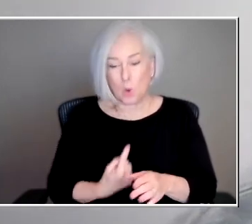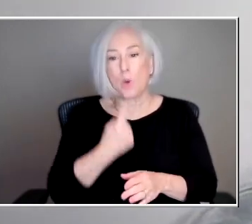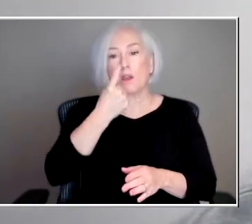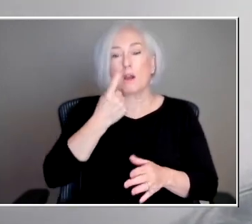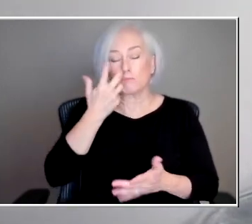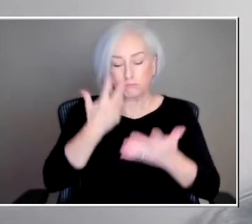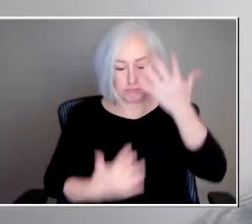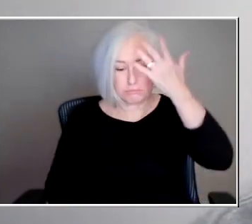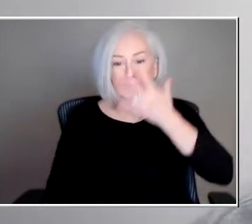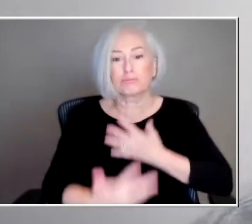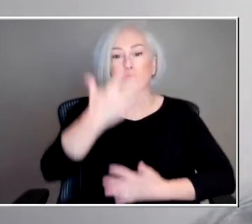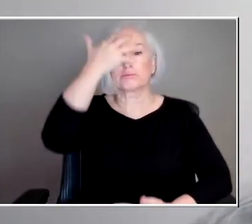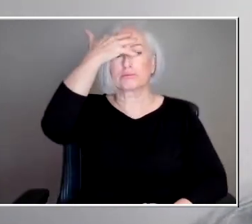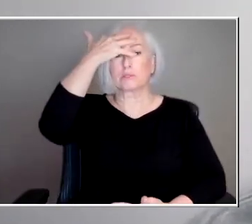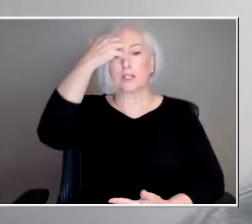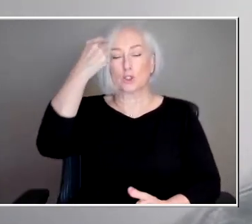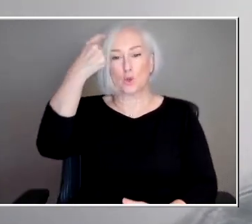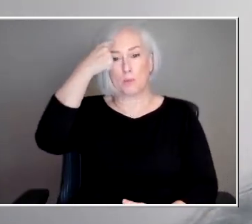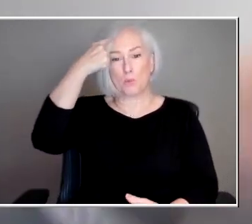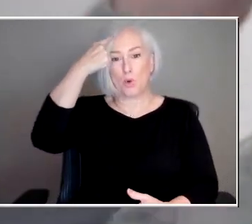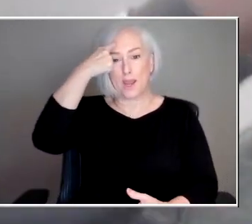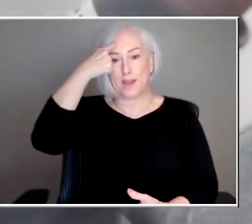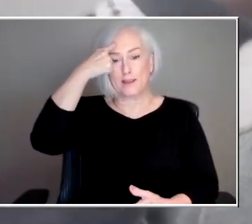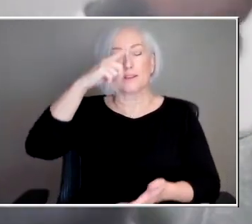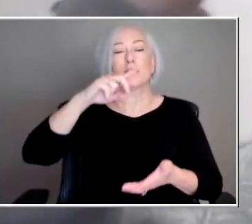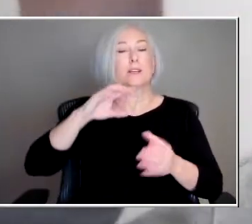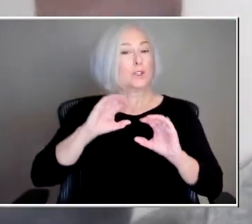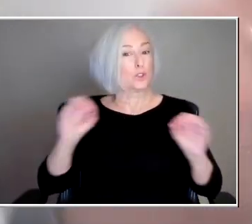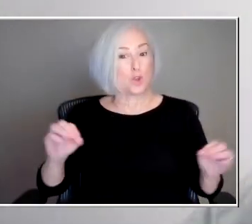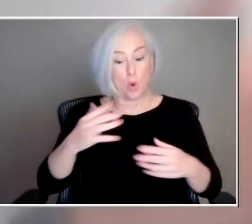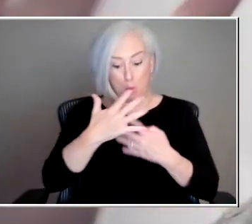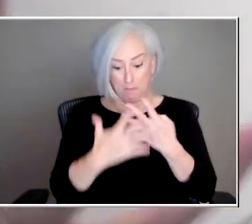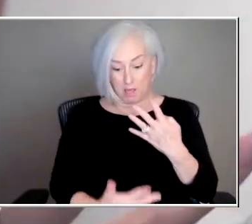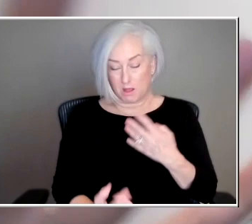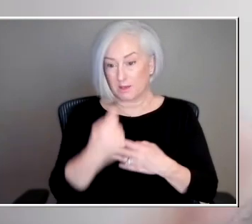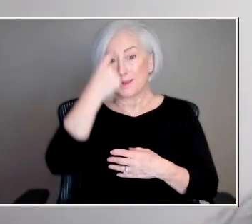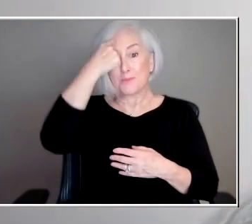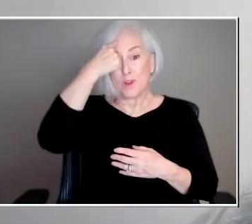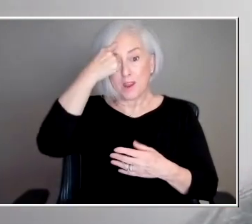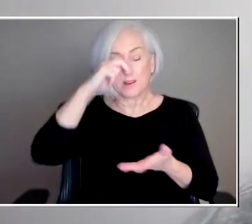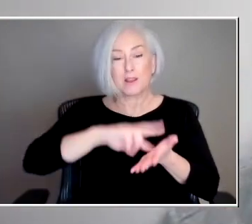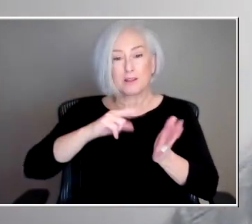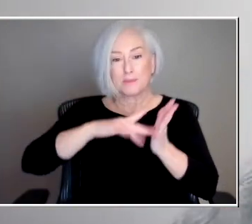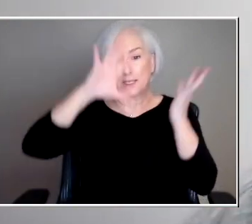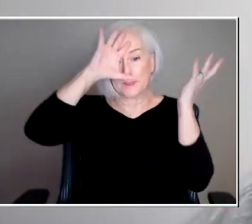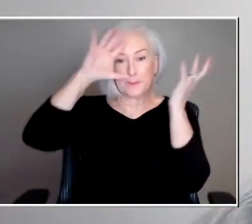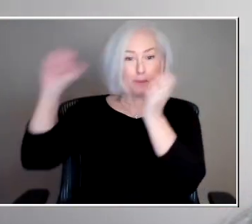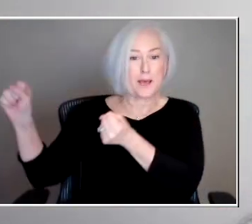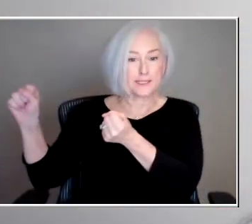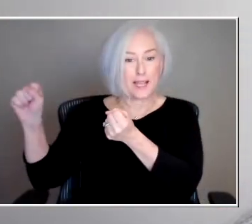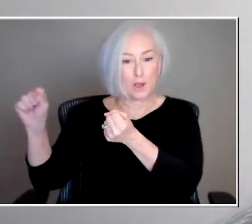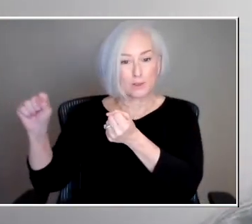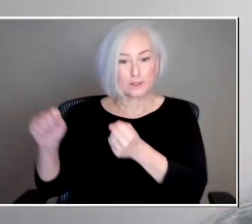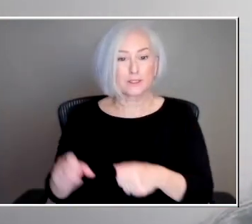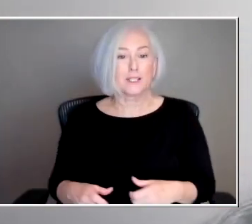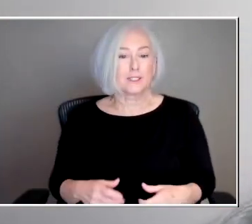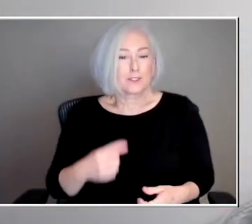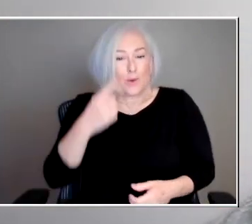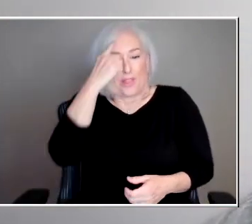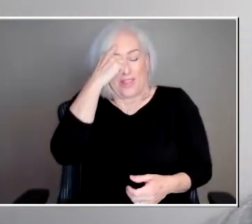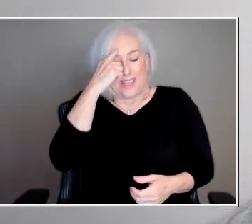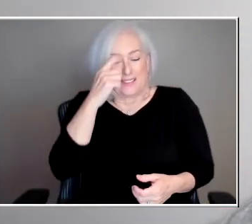some adaptations to those things, and there's just things that I think about now, and it's routine now, but things that I never thought about